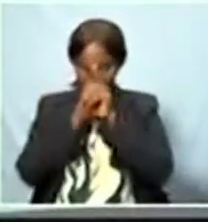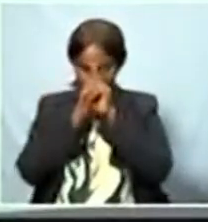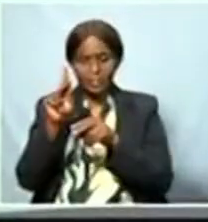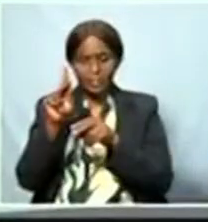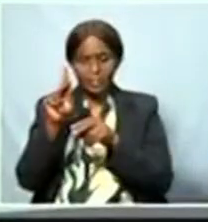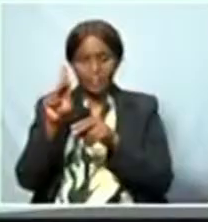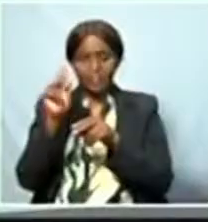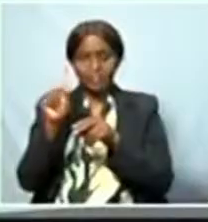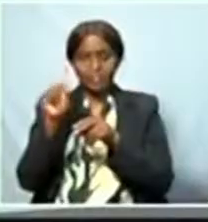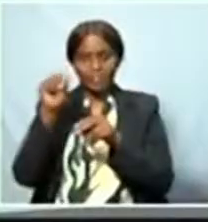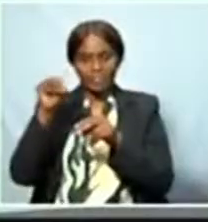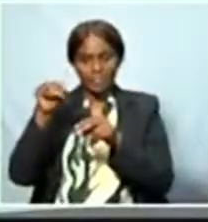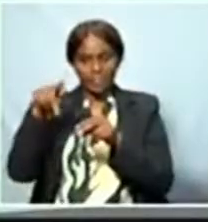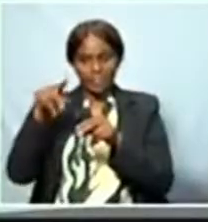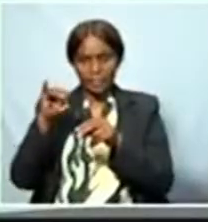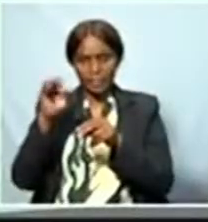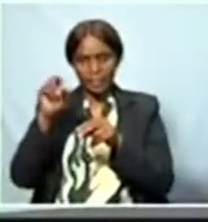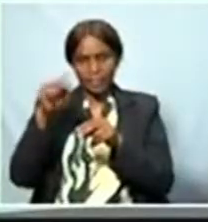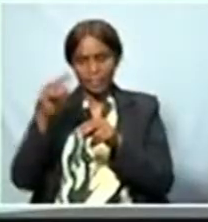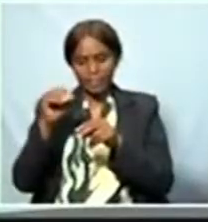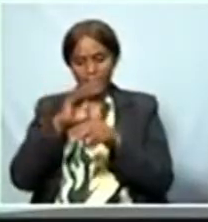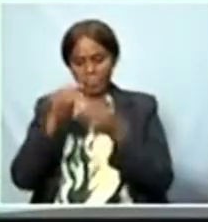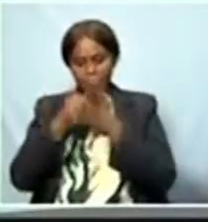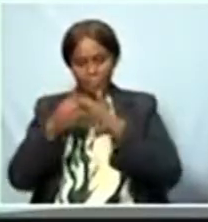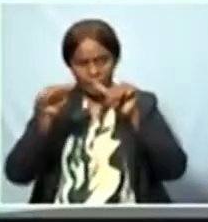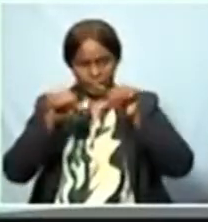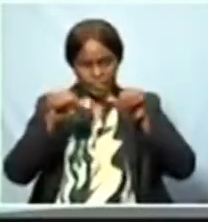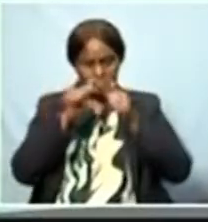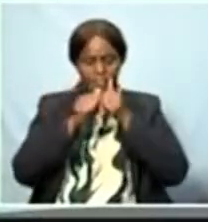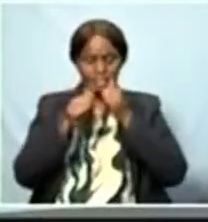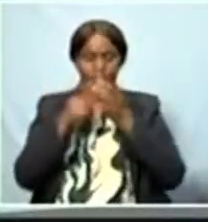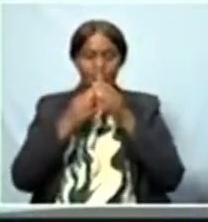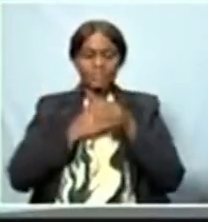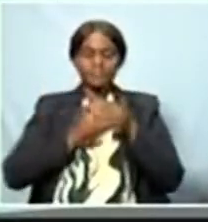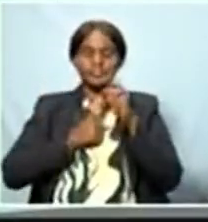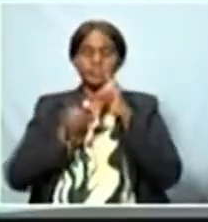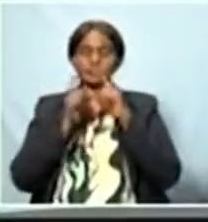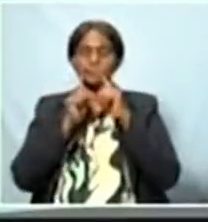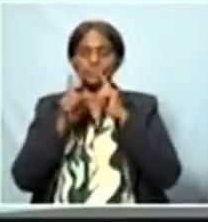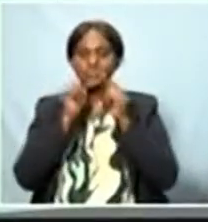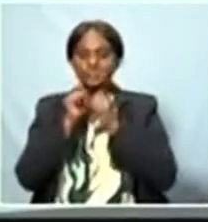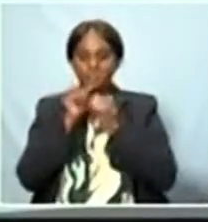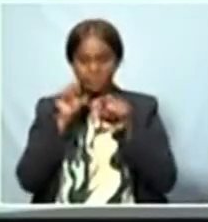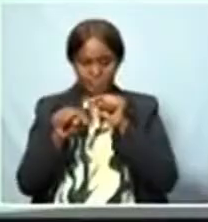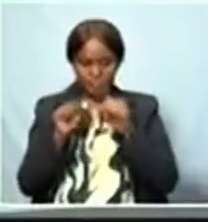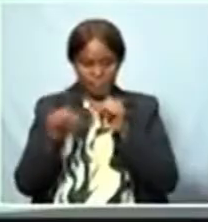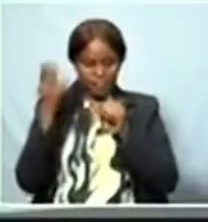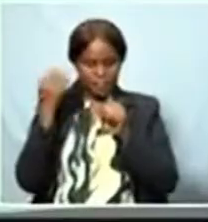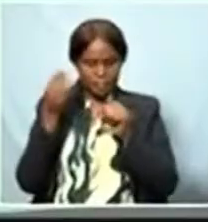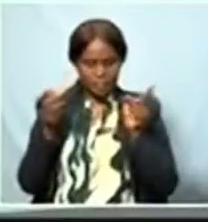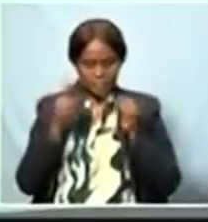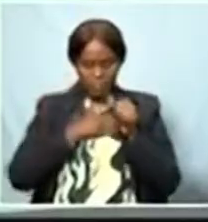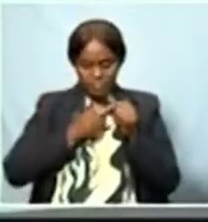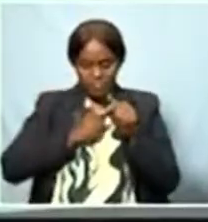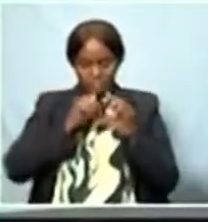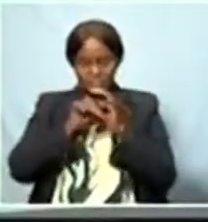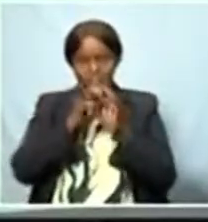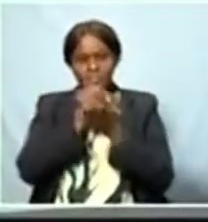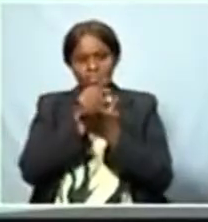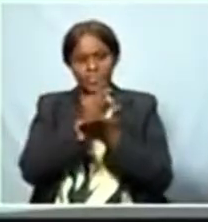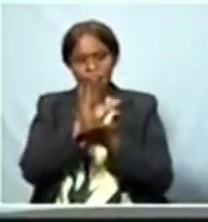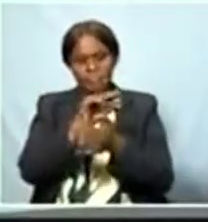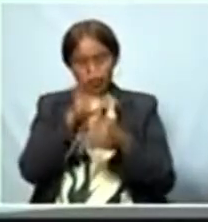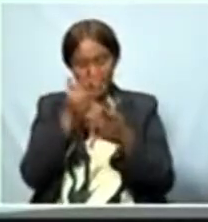all the audits which were actually contracted, and I'm talking about the recent past when I've been sitting in the office, they were